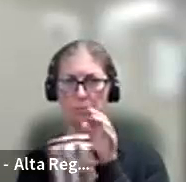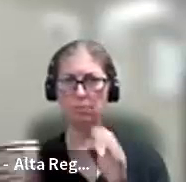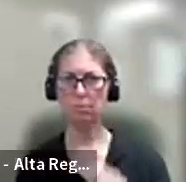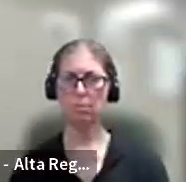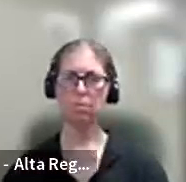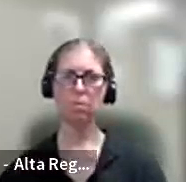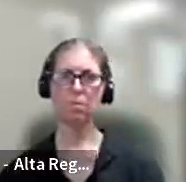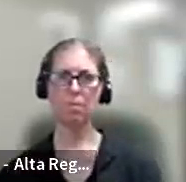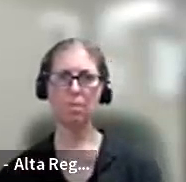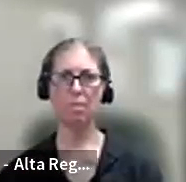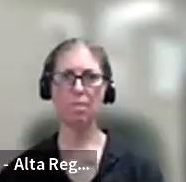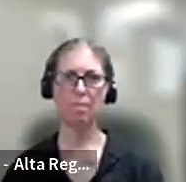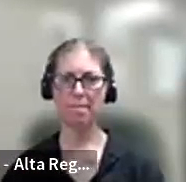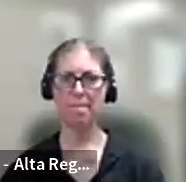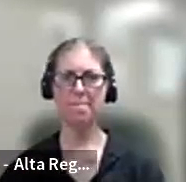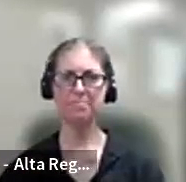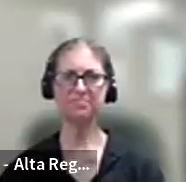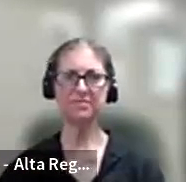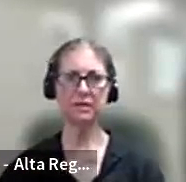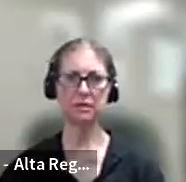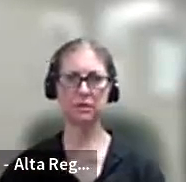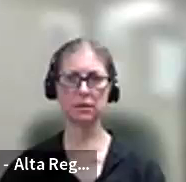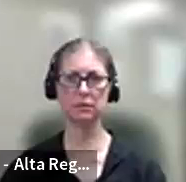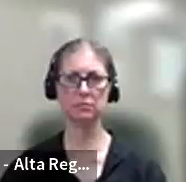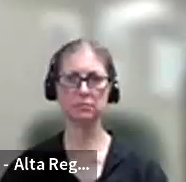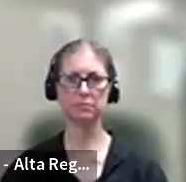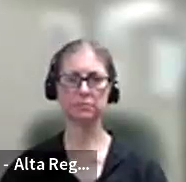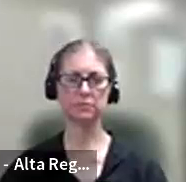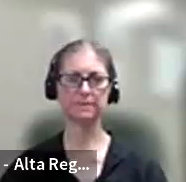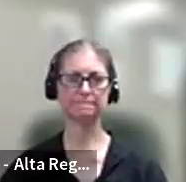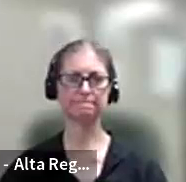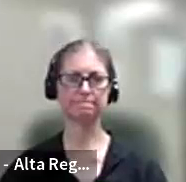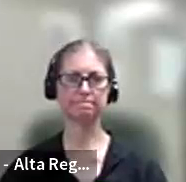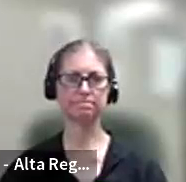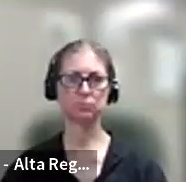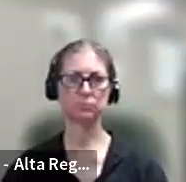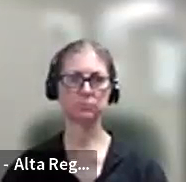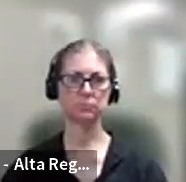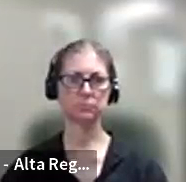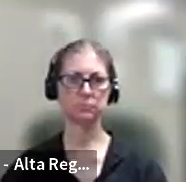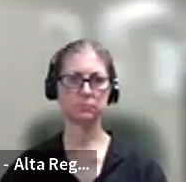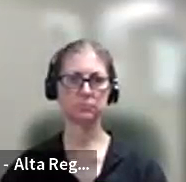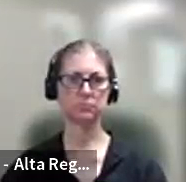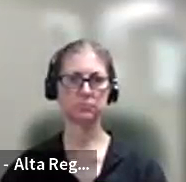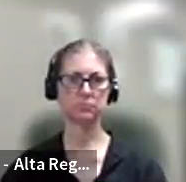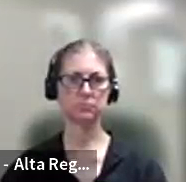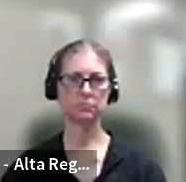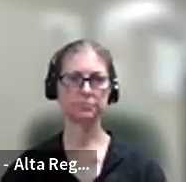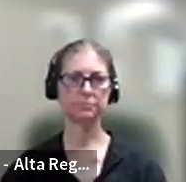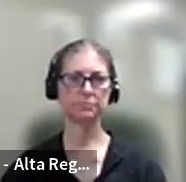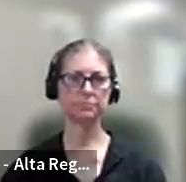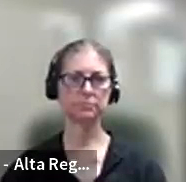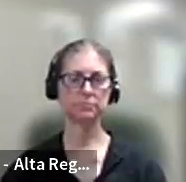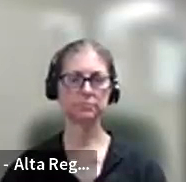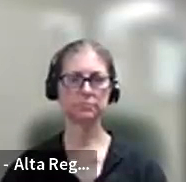So this month specifically, and every other month actually throughout the year, I just kind of want to remind you guys